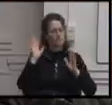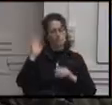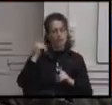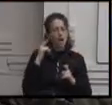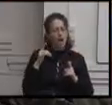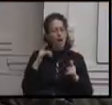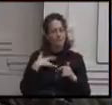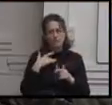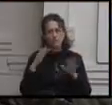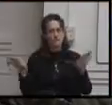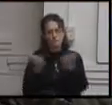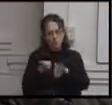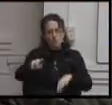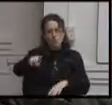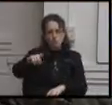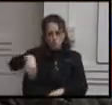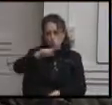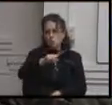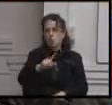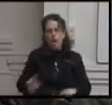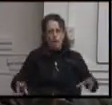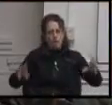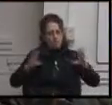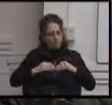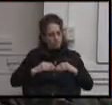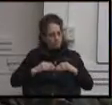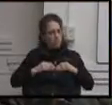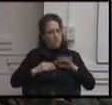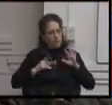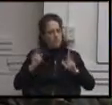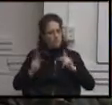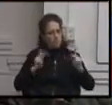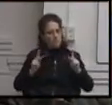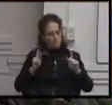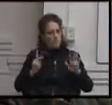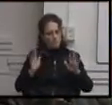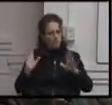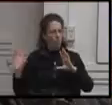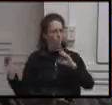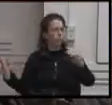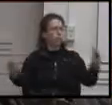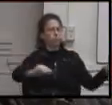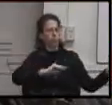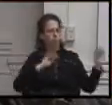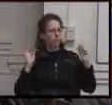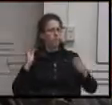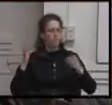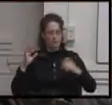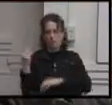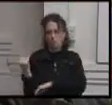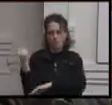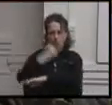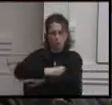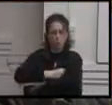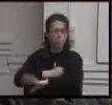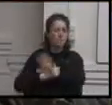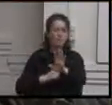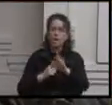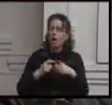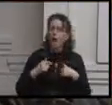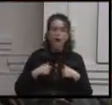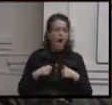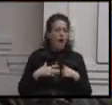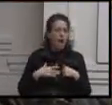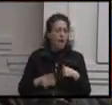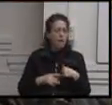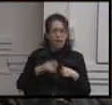needs to be brought up. I have no axe to grind with the fire department. I think this presentation has been excellent and has